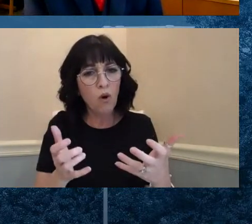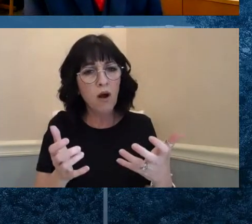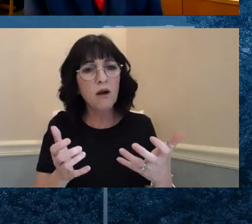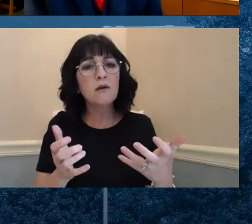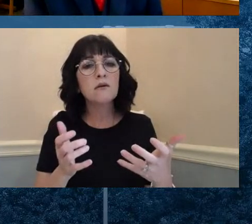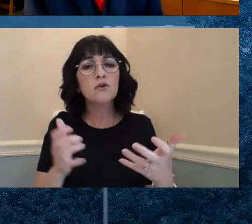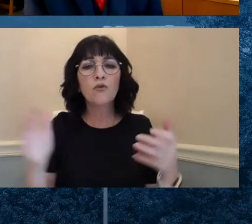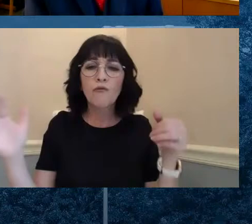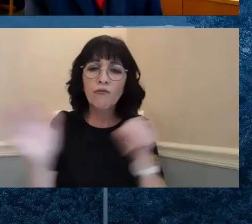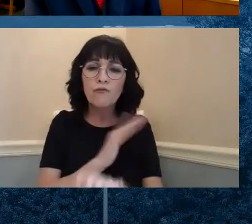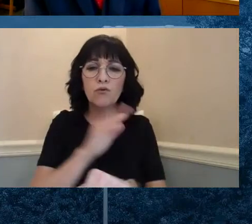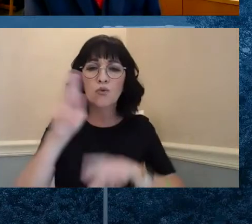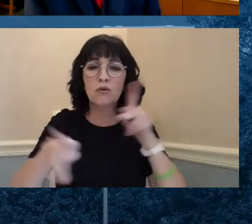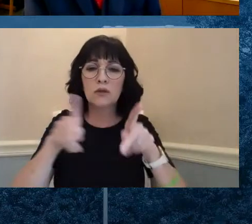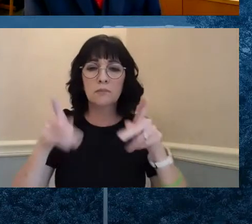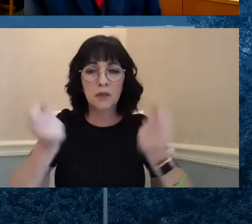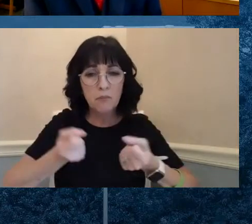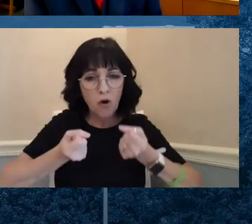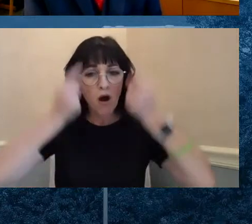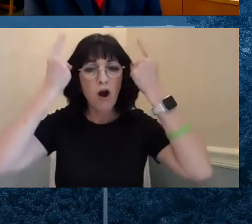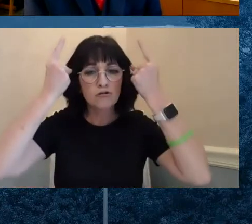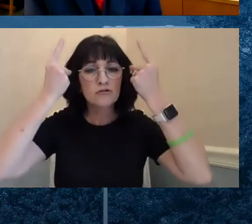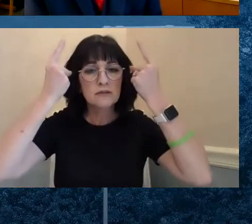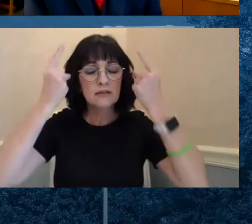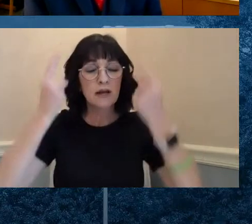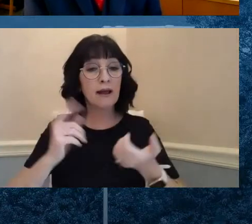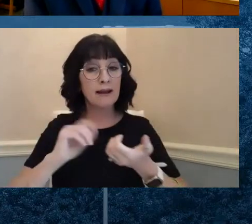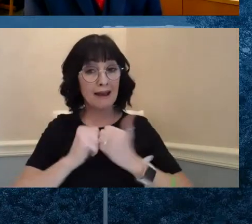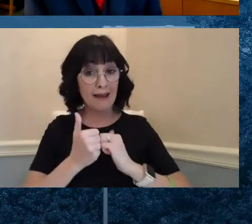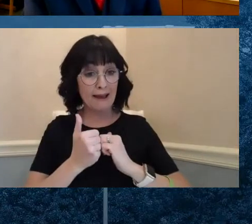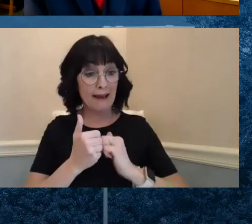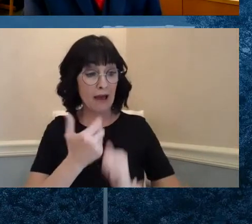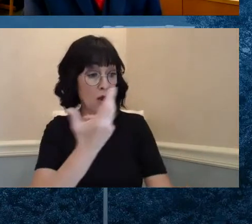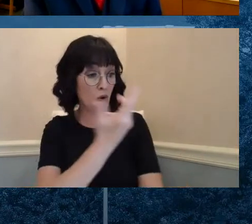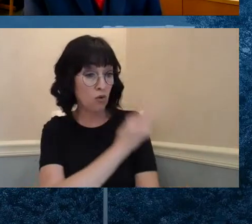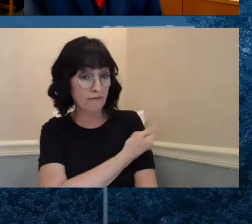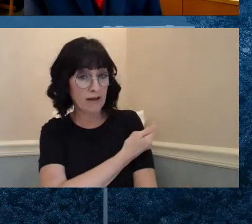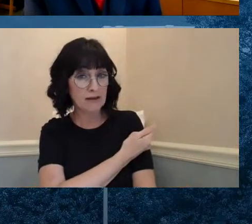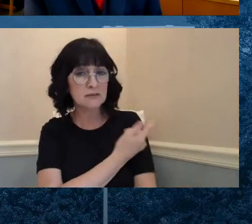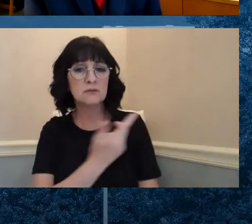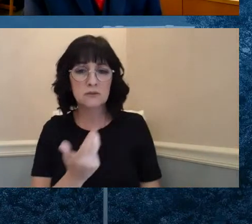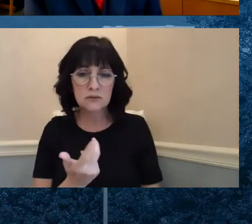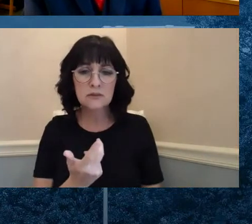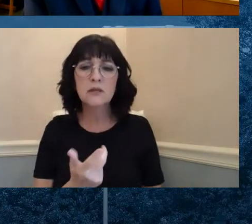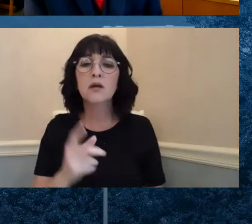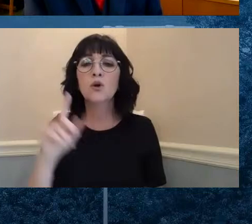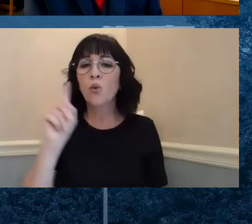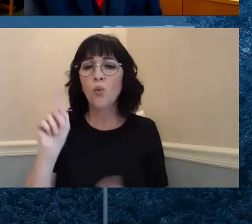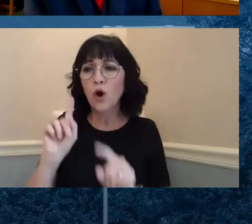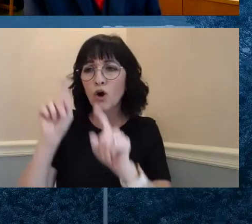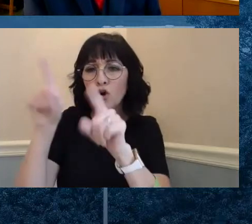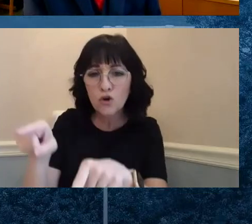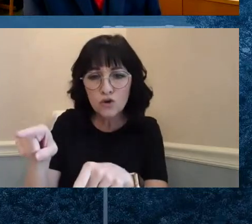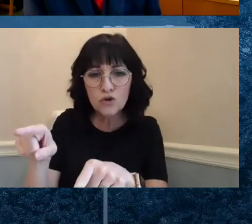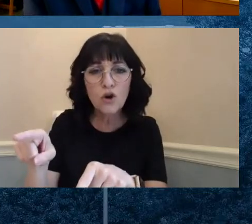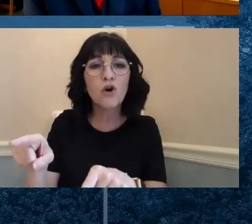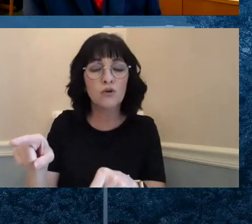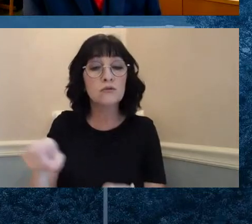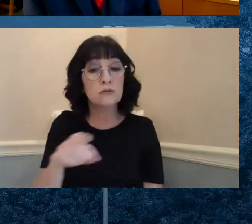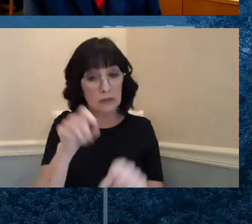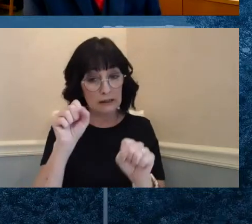to get the vaccine and then have the opportunity to get it. First, we have it online. You can go